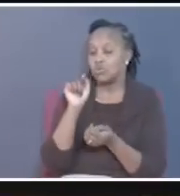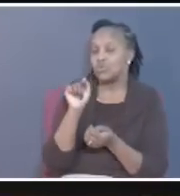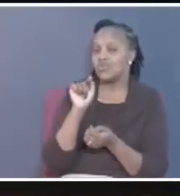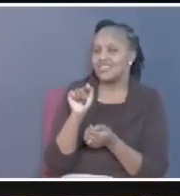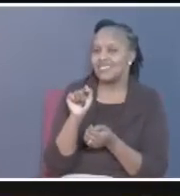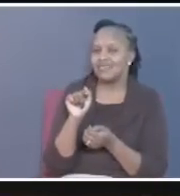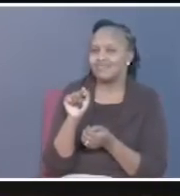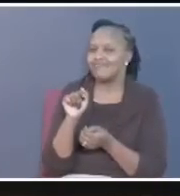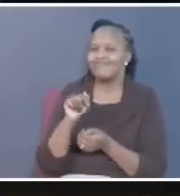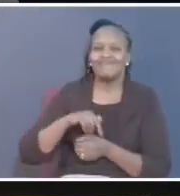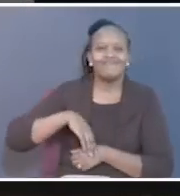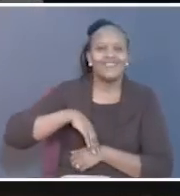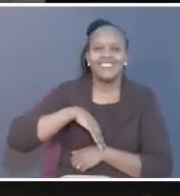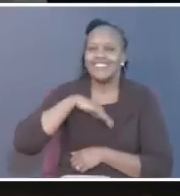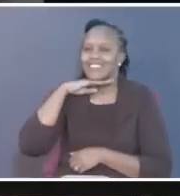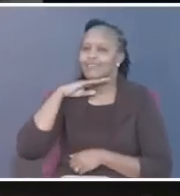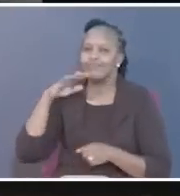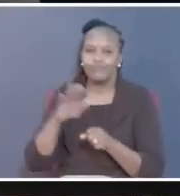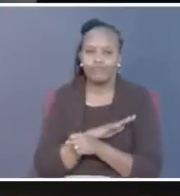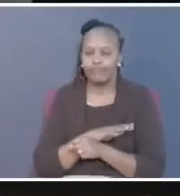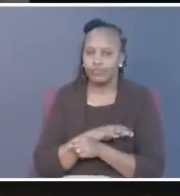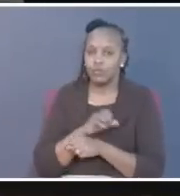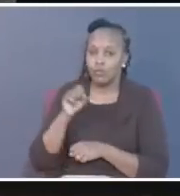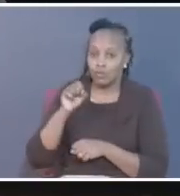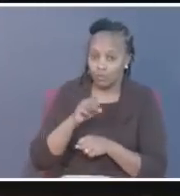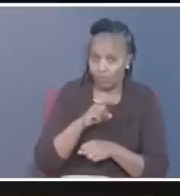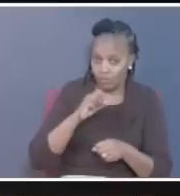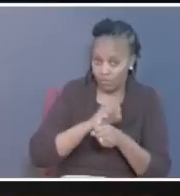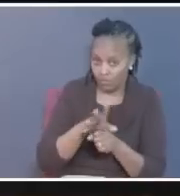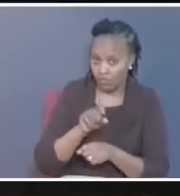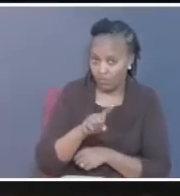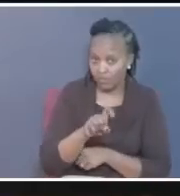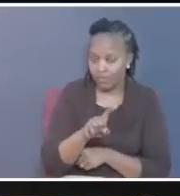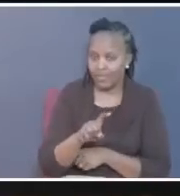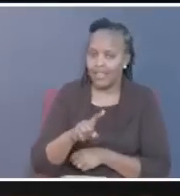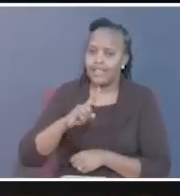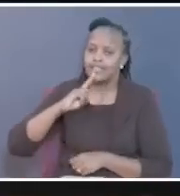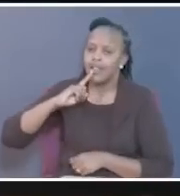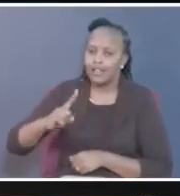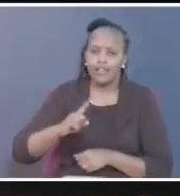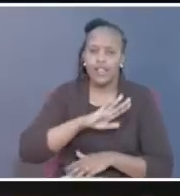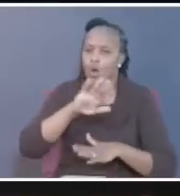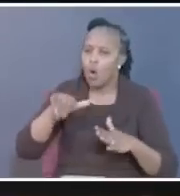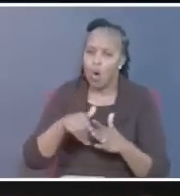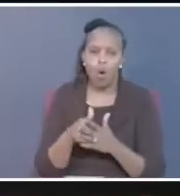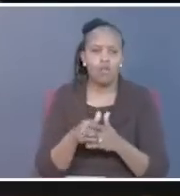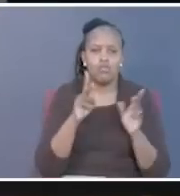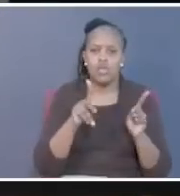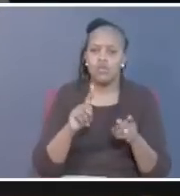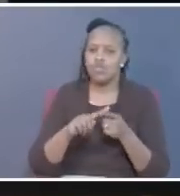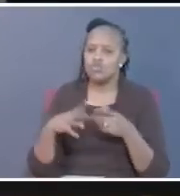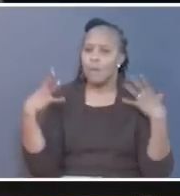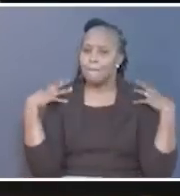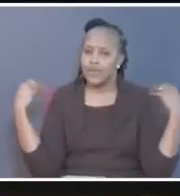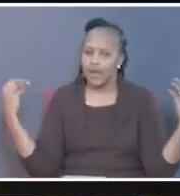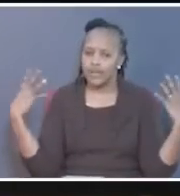contagious COVID-19 virus, has directed that all citizens are to practice social distancing. We are